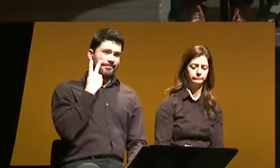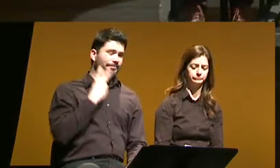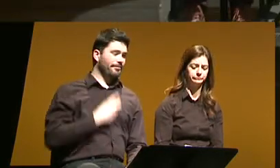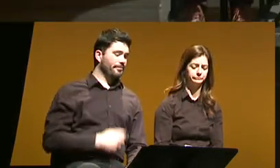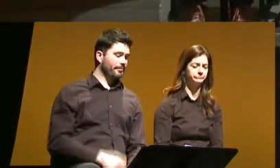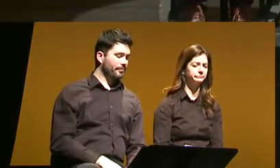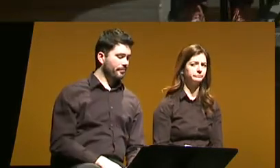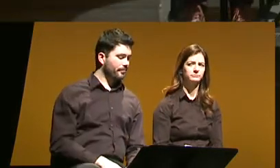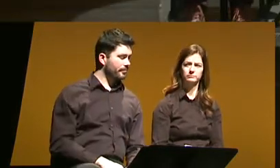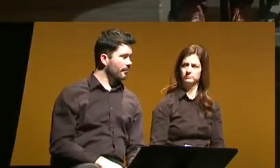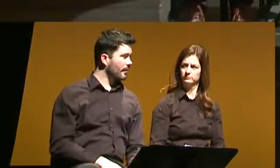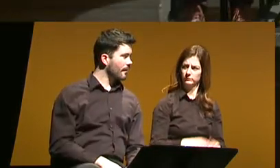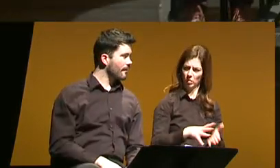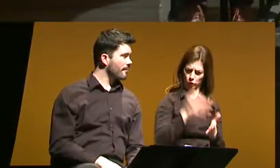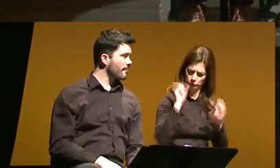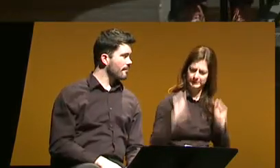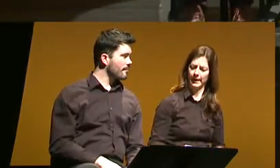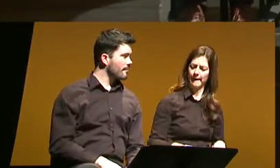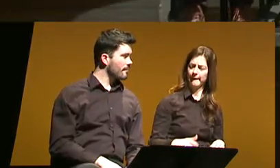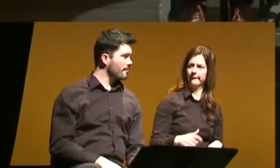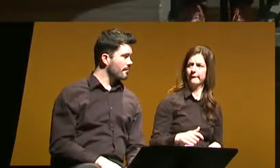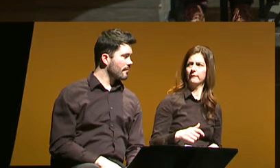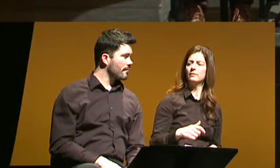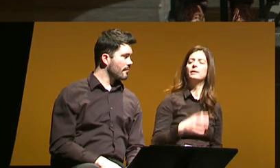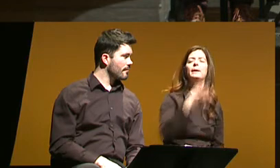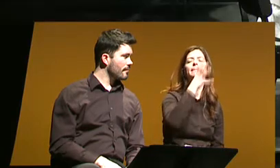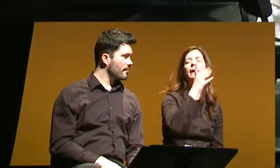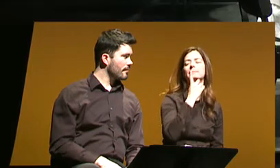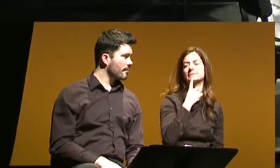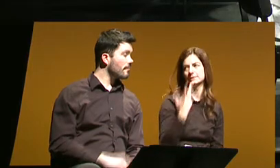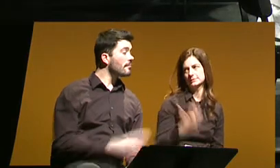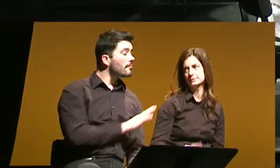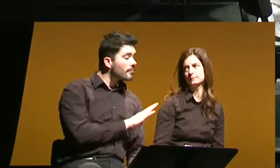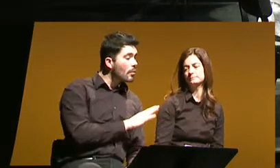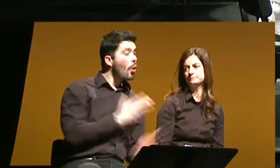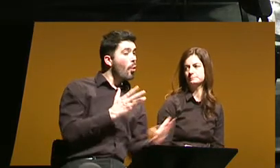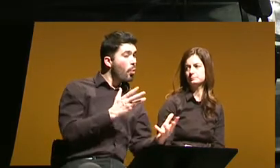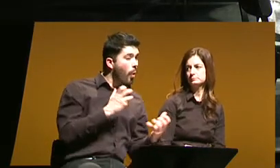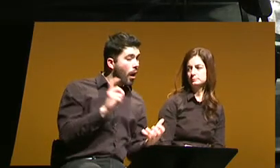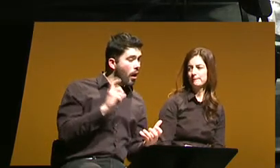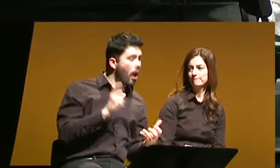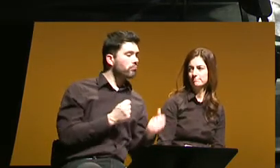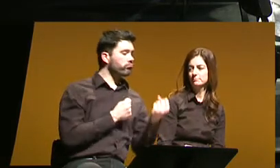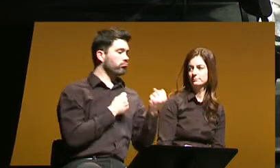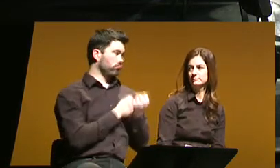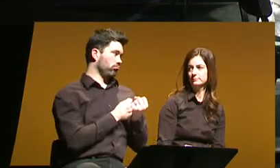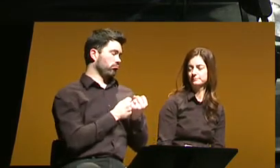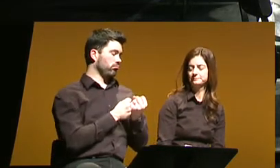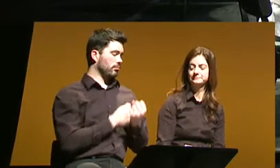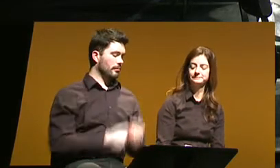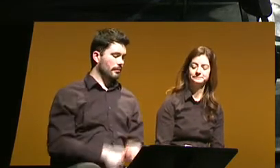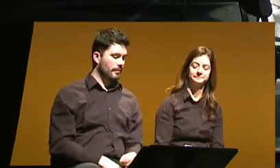I can learn. Eventually, my mom says, if this is what you want, I will support you.